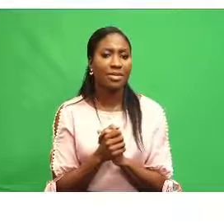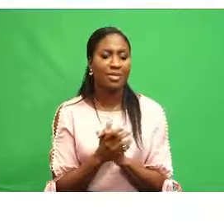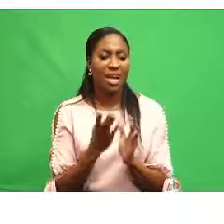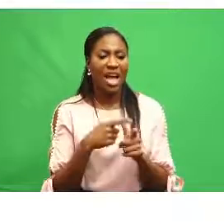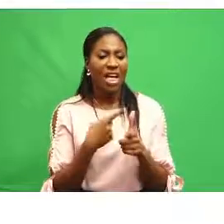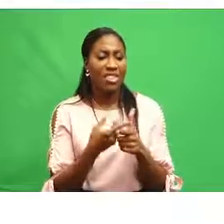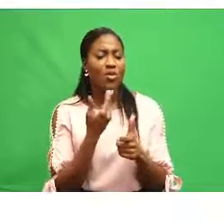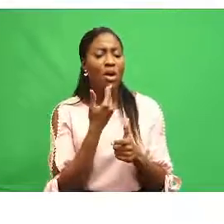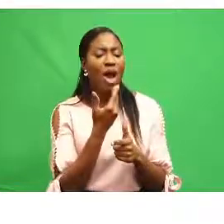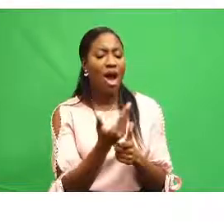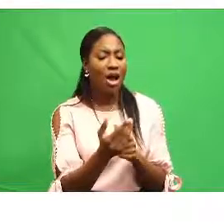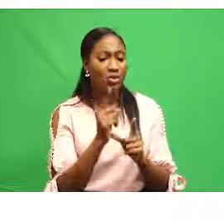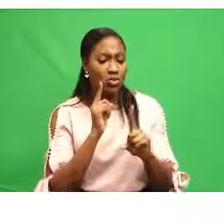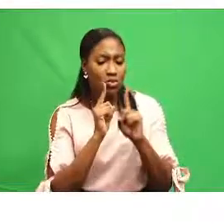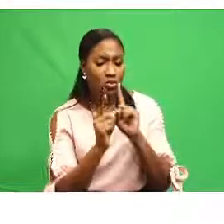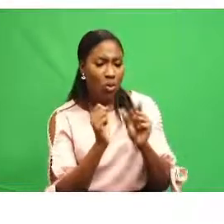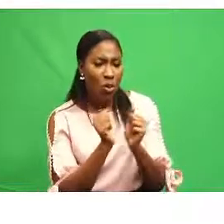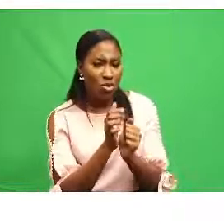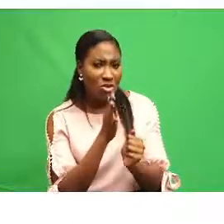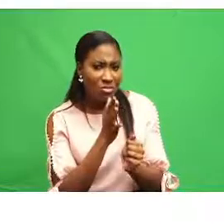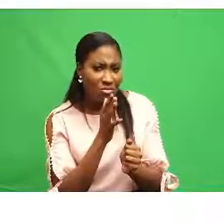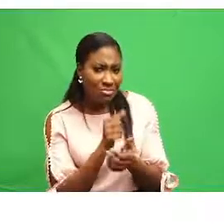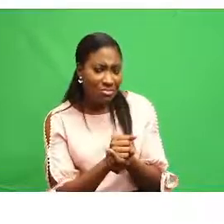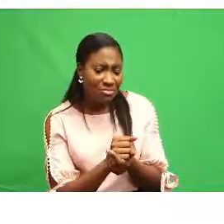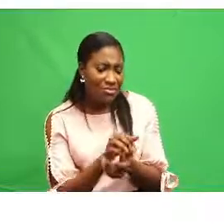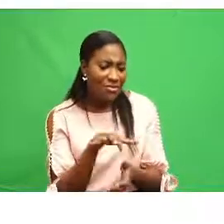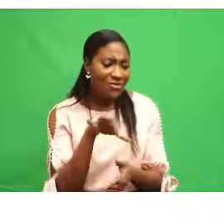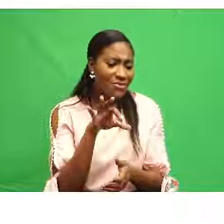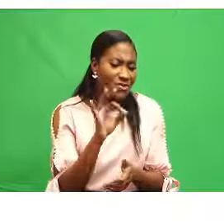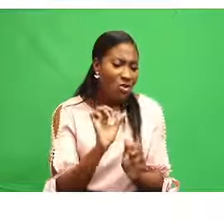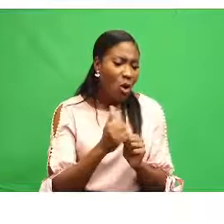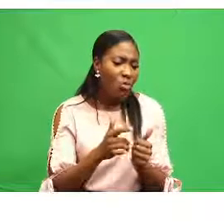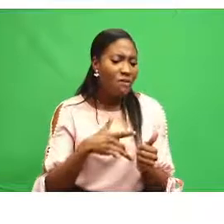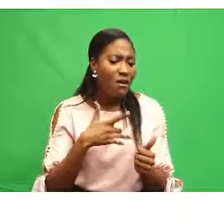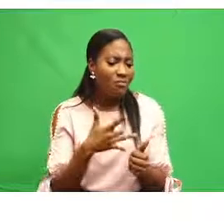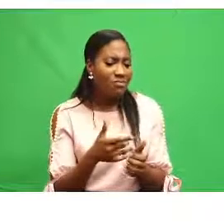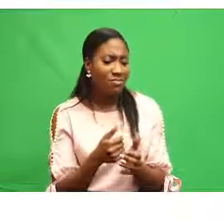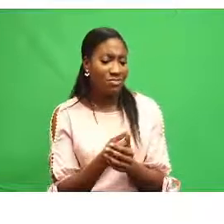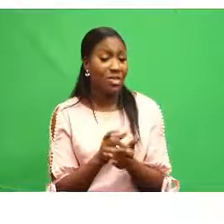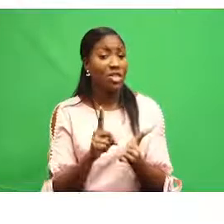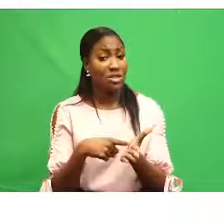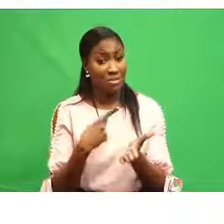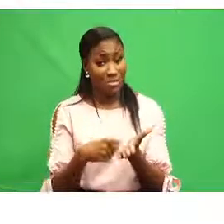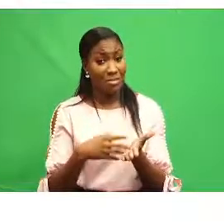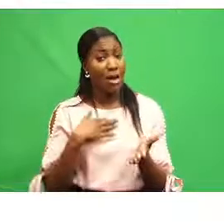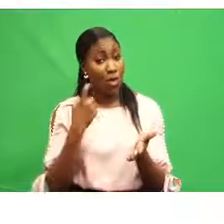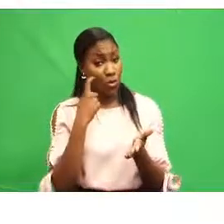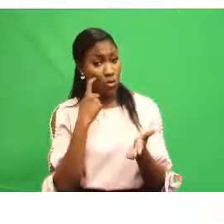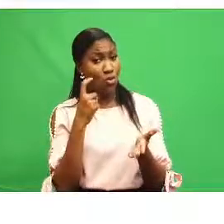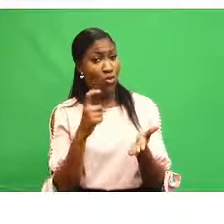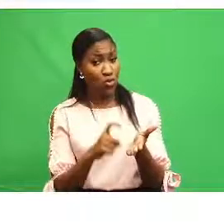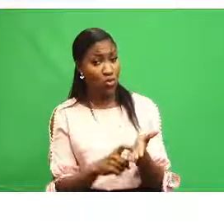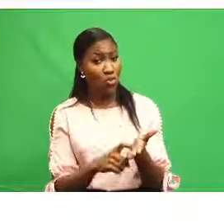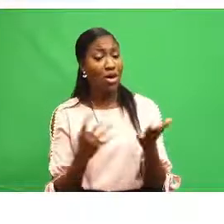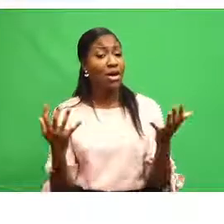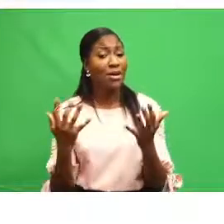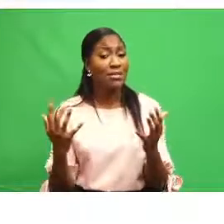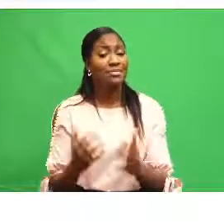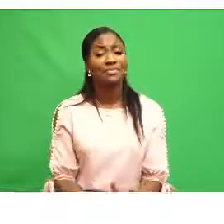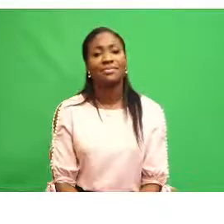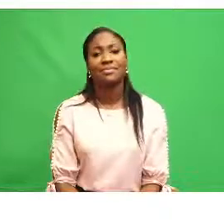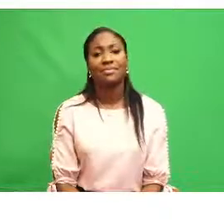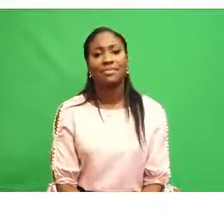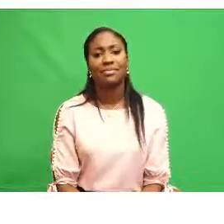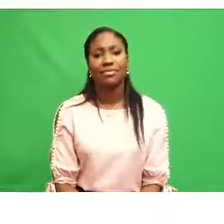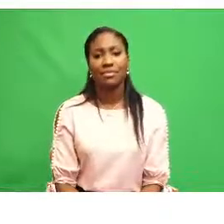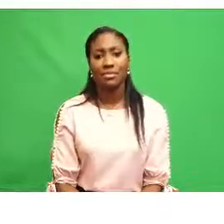pertinent questions, right? It's not uncommon that one would have observed, or I would have observed as well over the years, that in